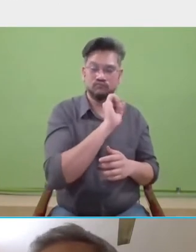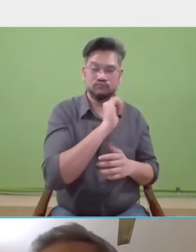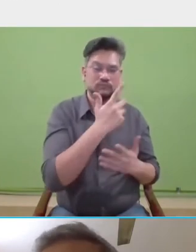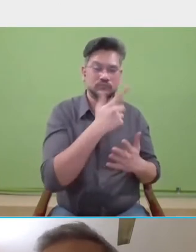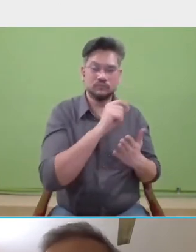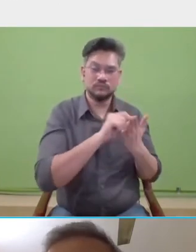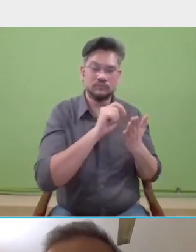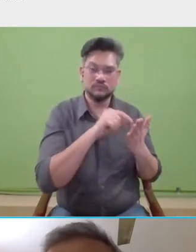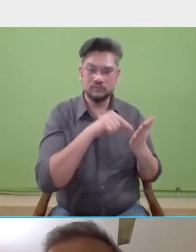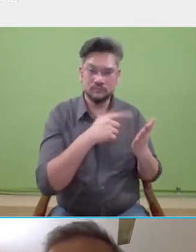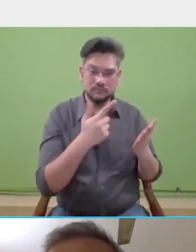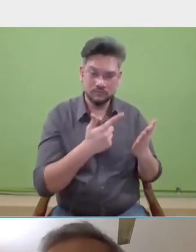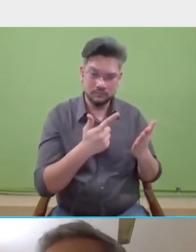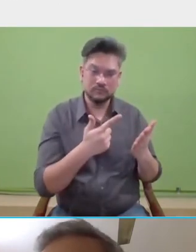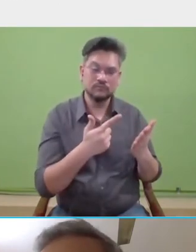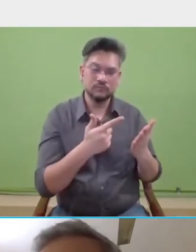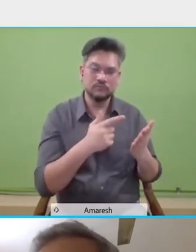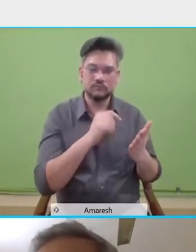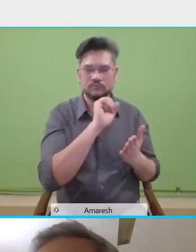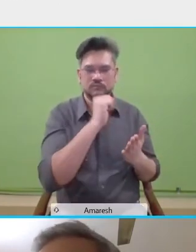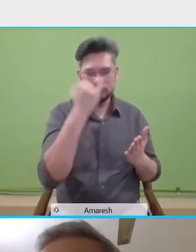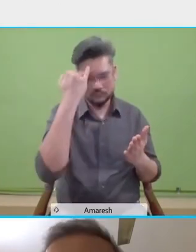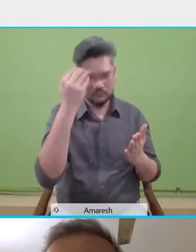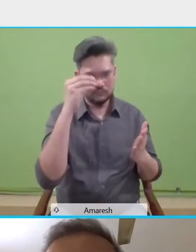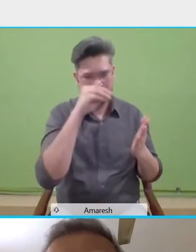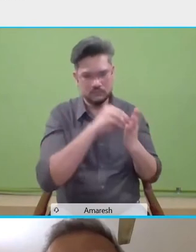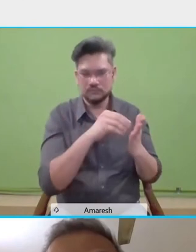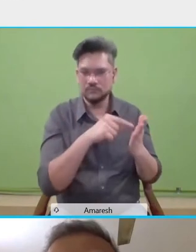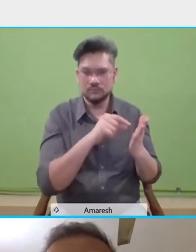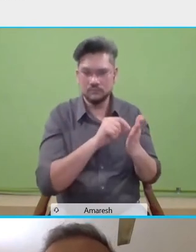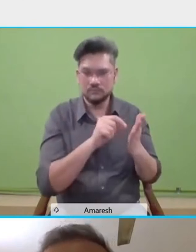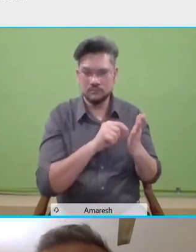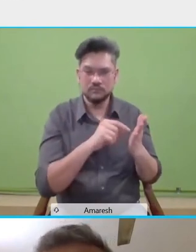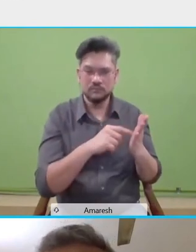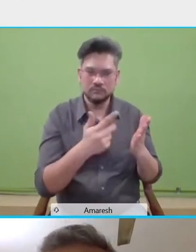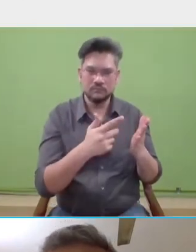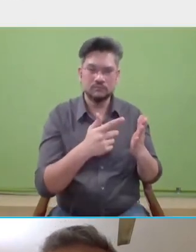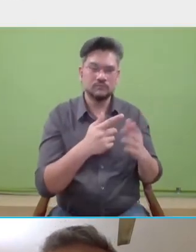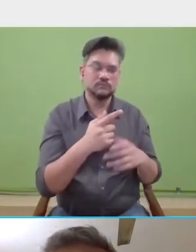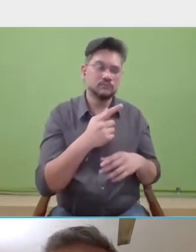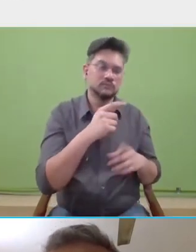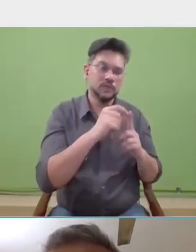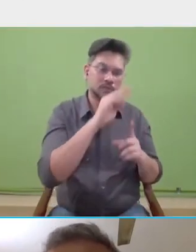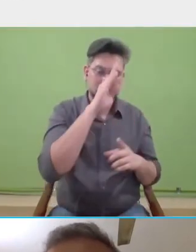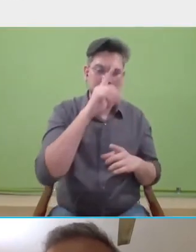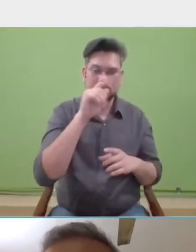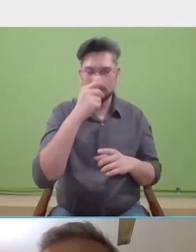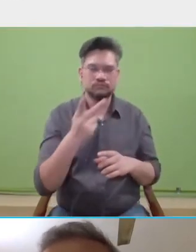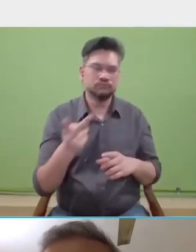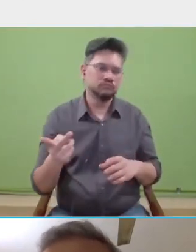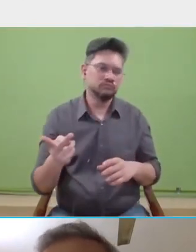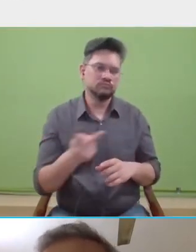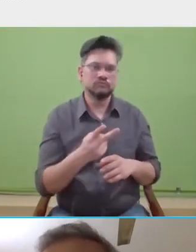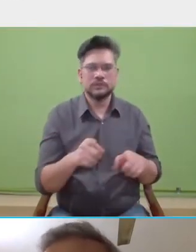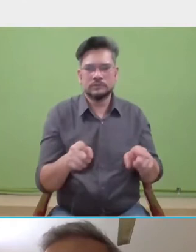okay so her idea in that book is that uh they are the same language okay they are the same